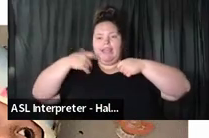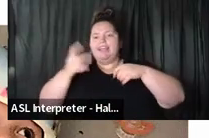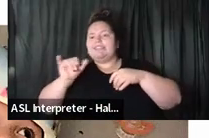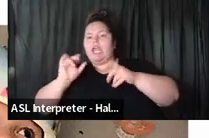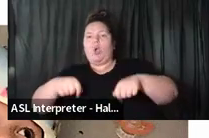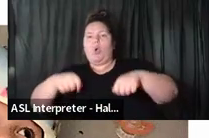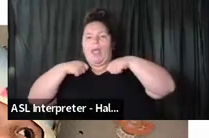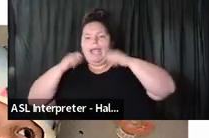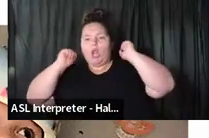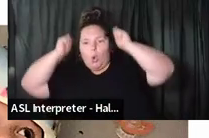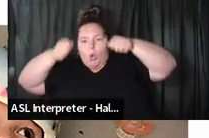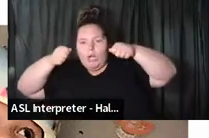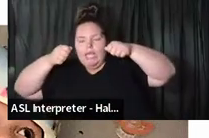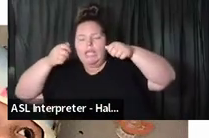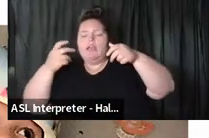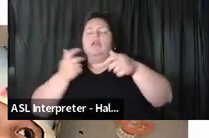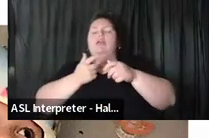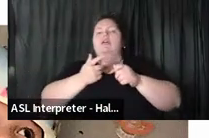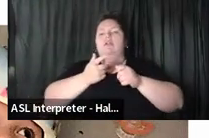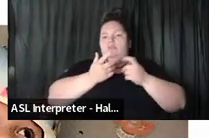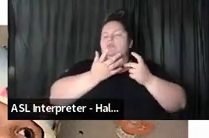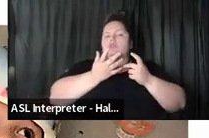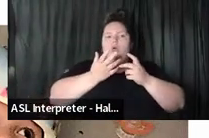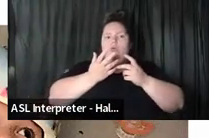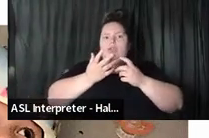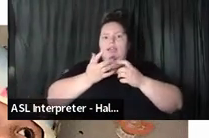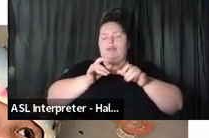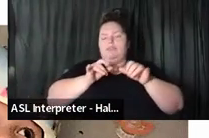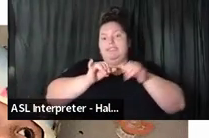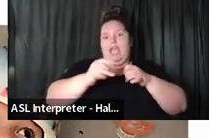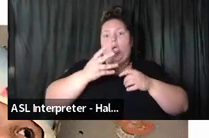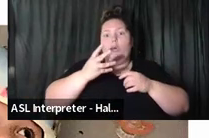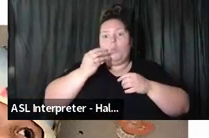warm. And then also just the weight of it, it helps me sleep better.